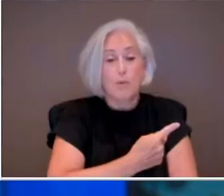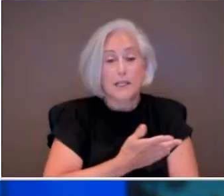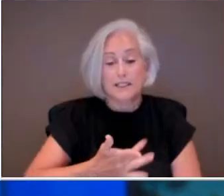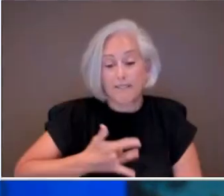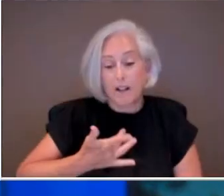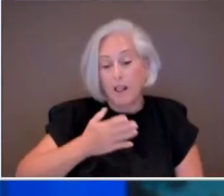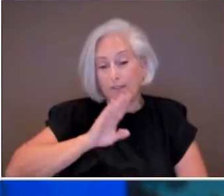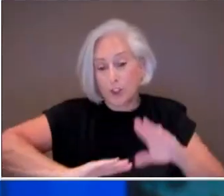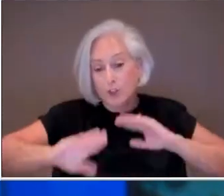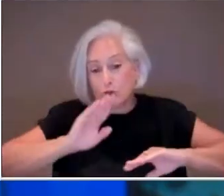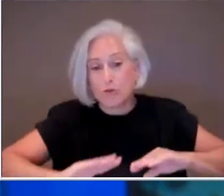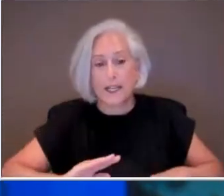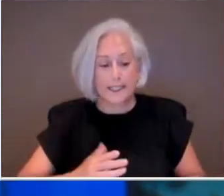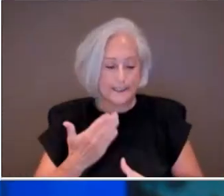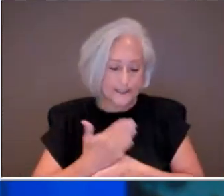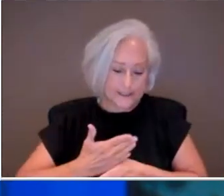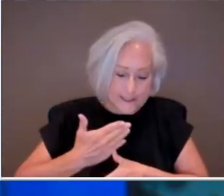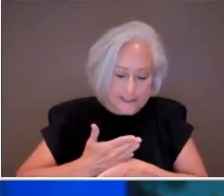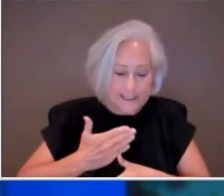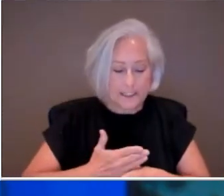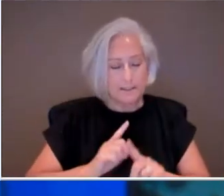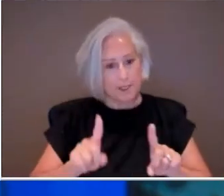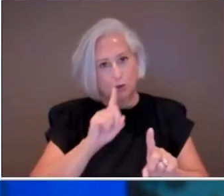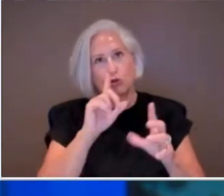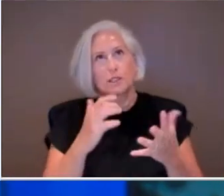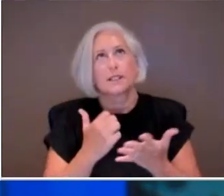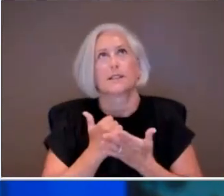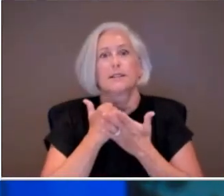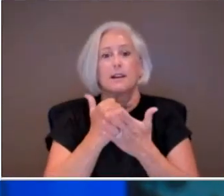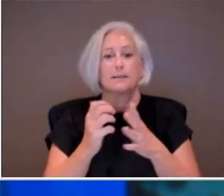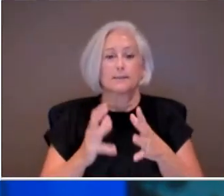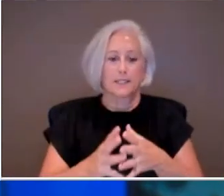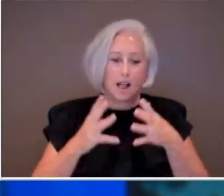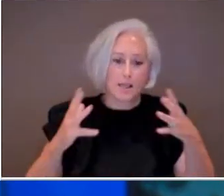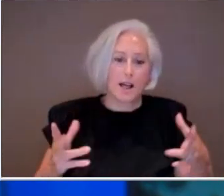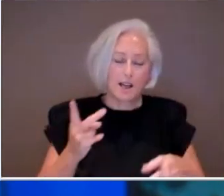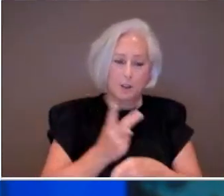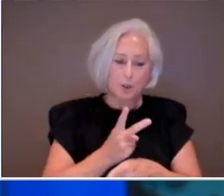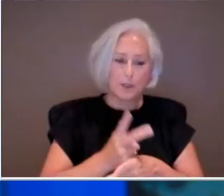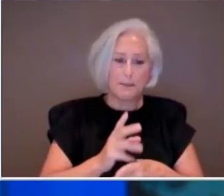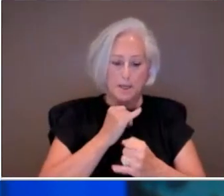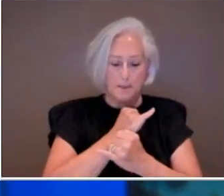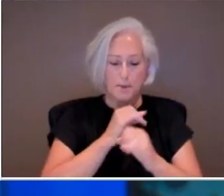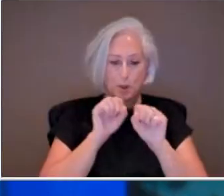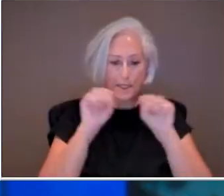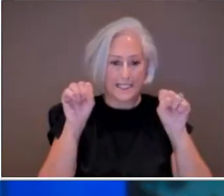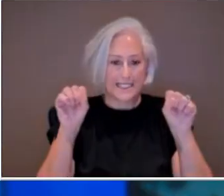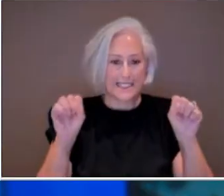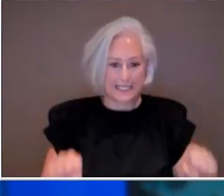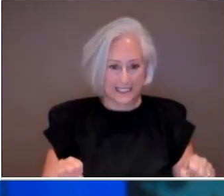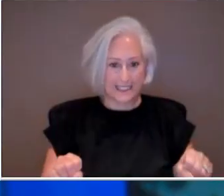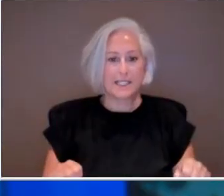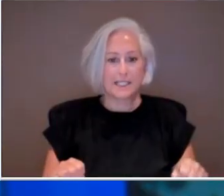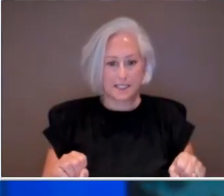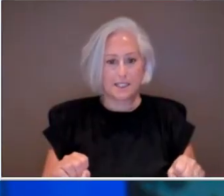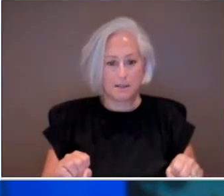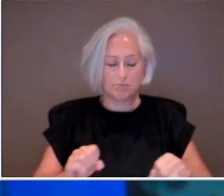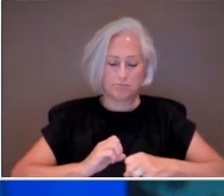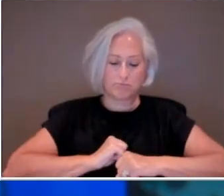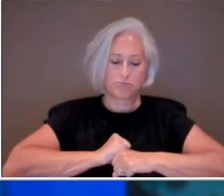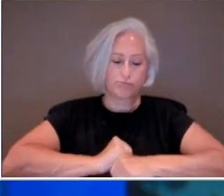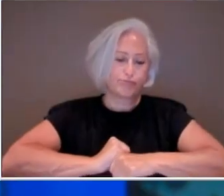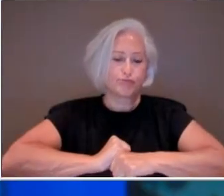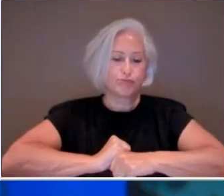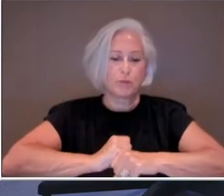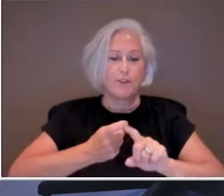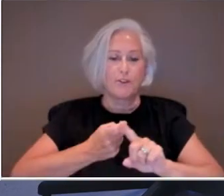about that, but this really actually helps a lot, to keep their immune system, to keep them protected from any kind of infection.